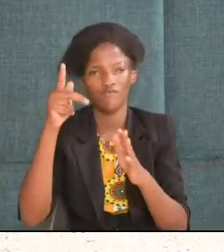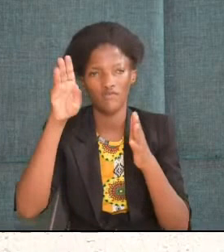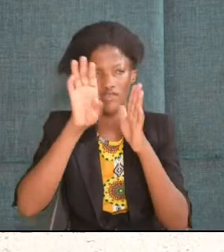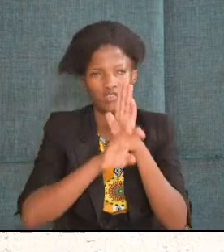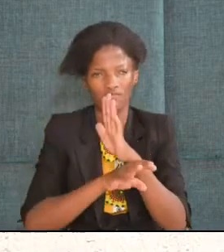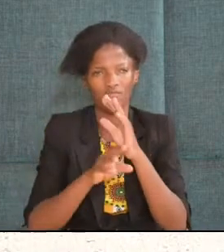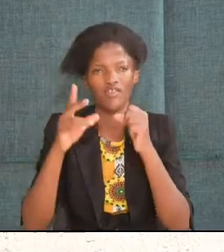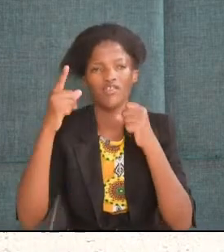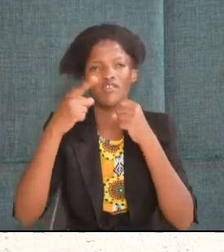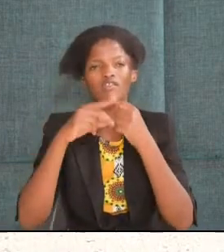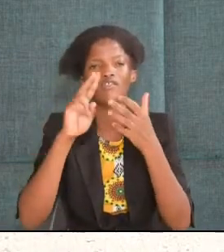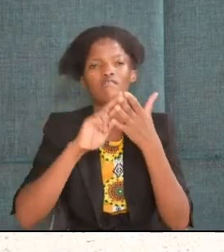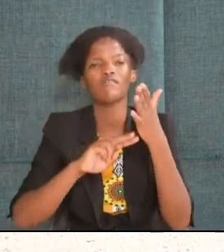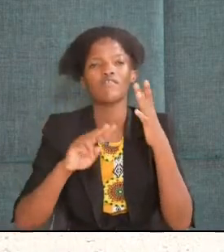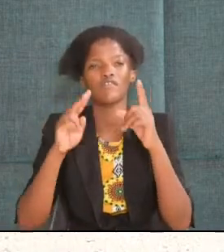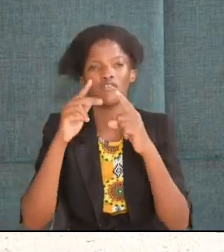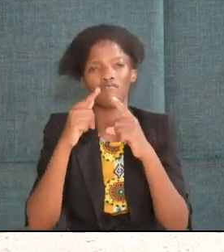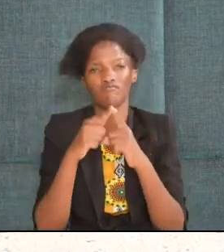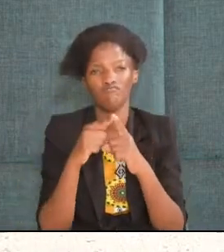to 18.